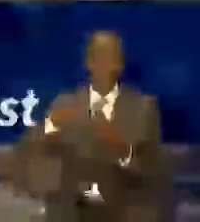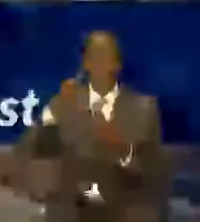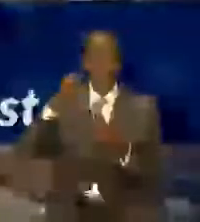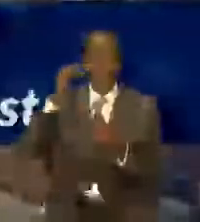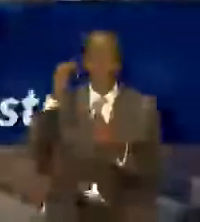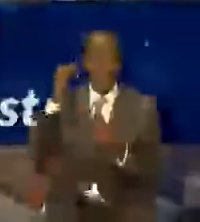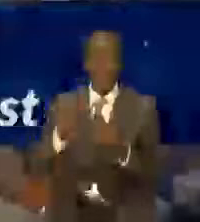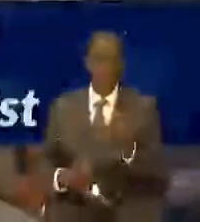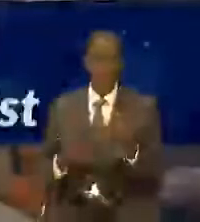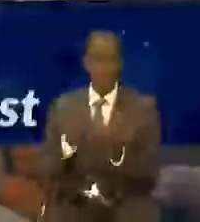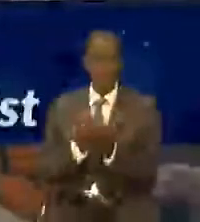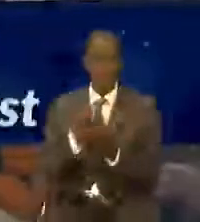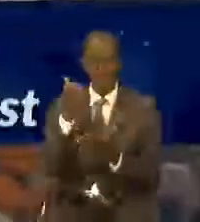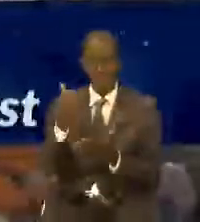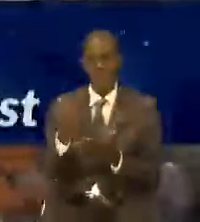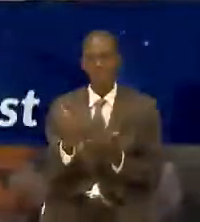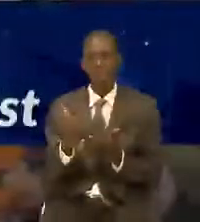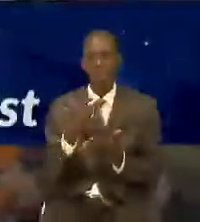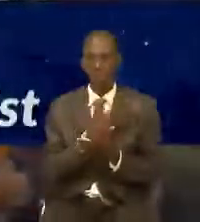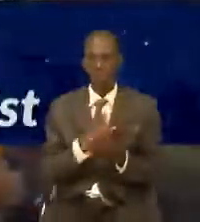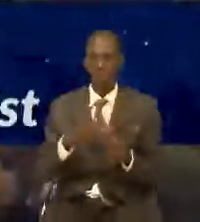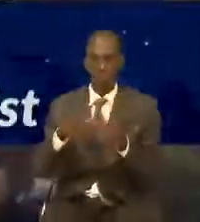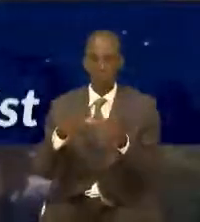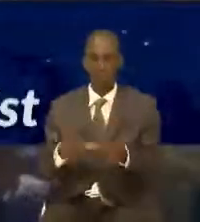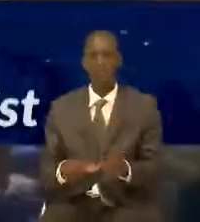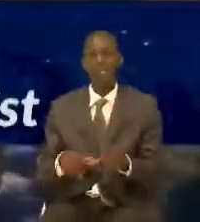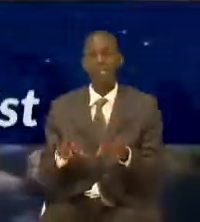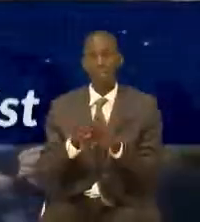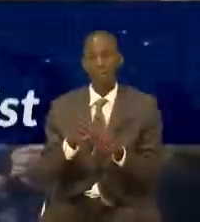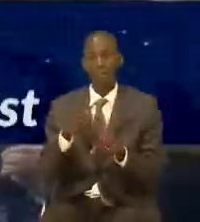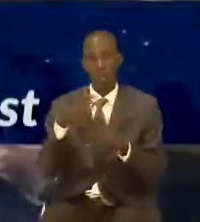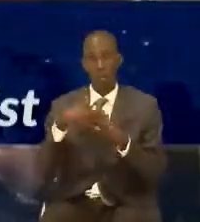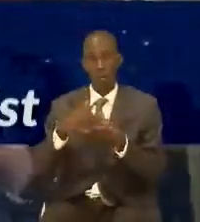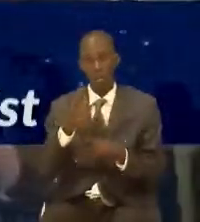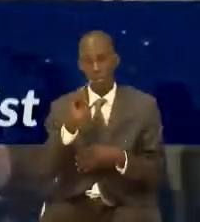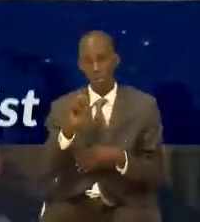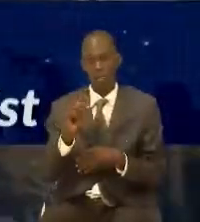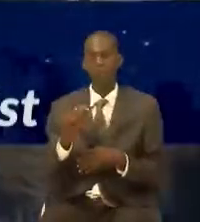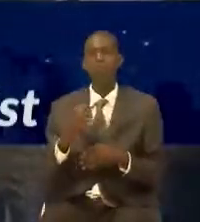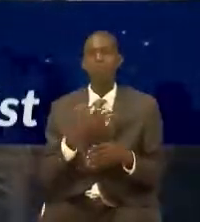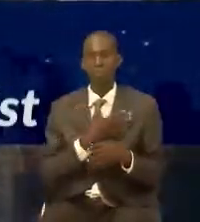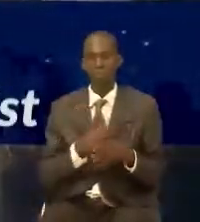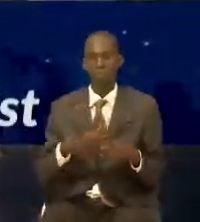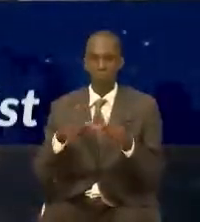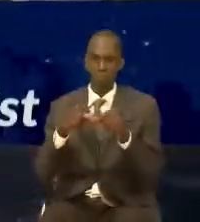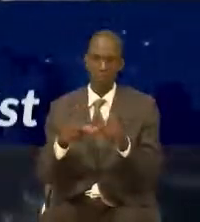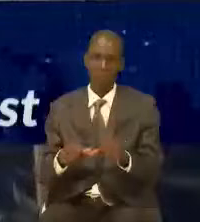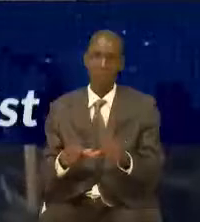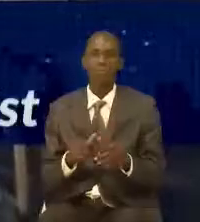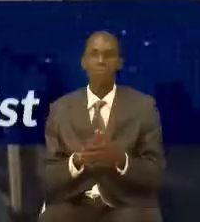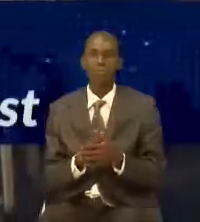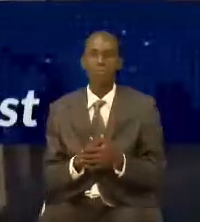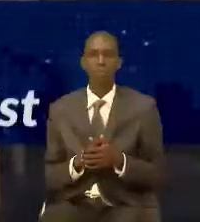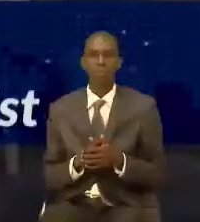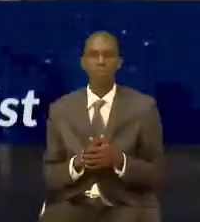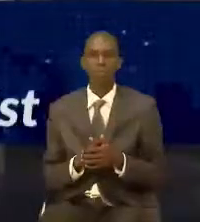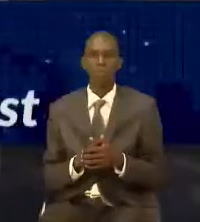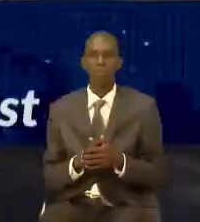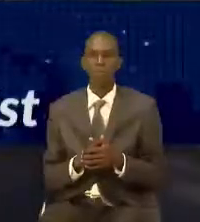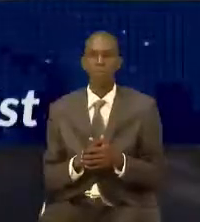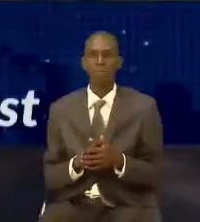testimony after the main defined solution administration we're going to have